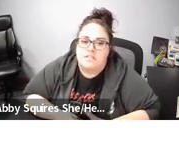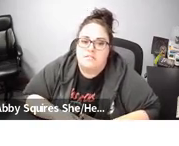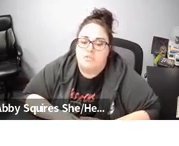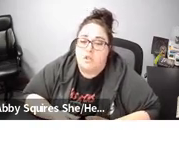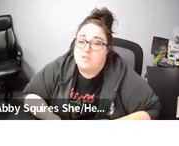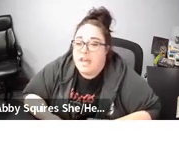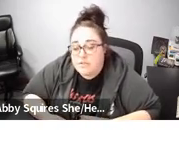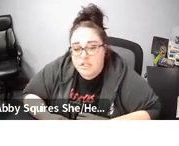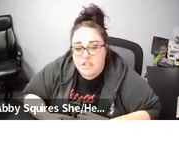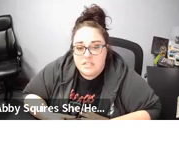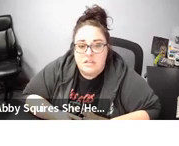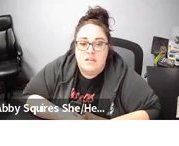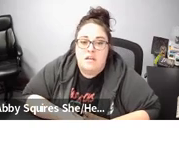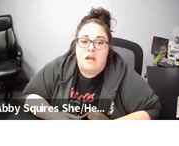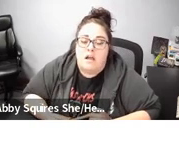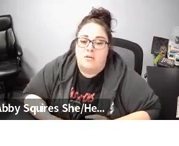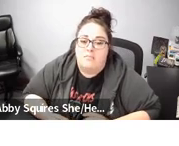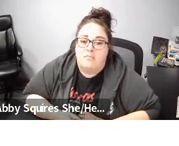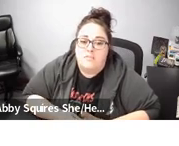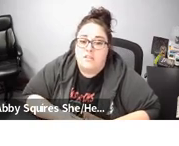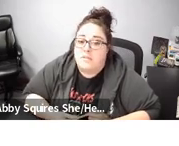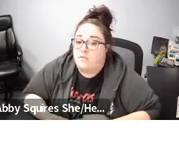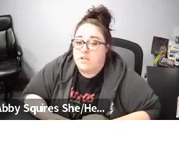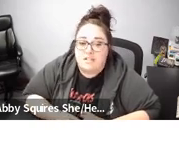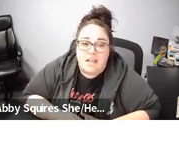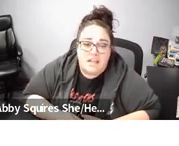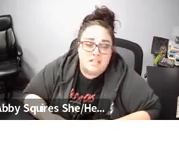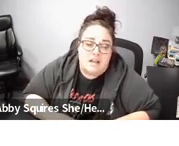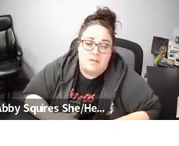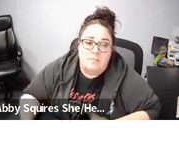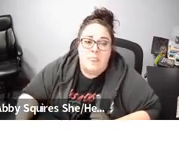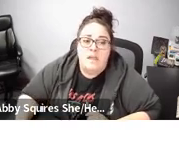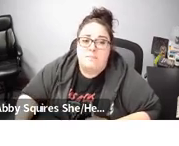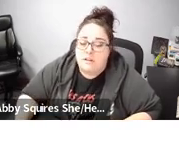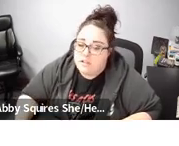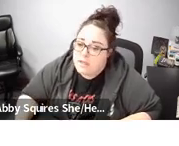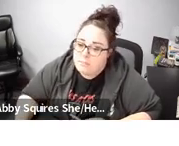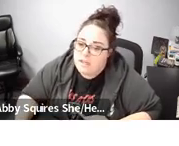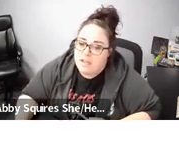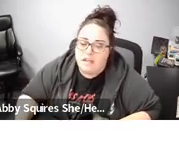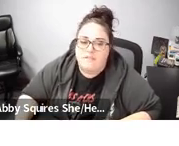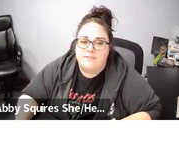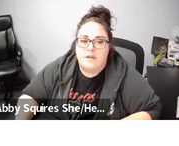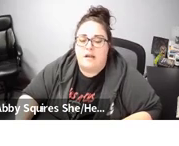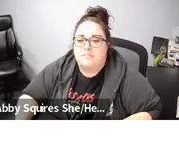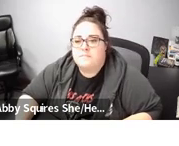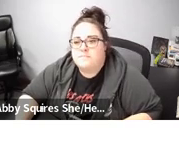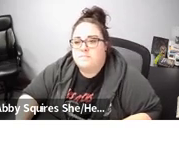options, closed captionings, some voice to text, button remapping. And